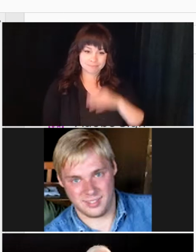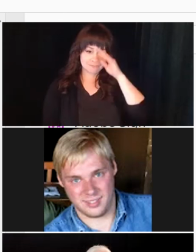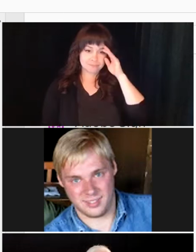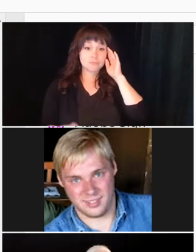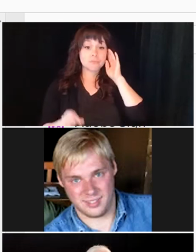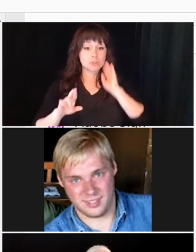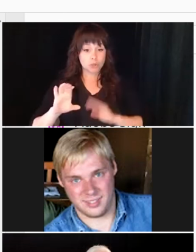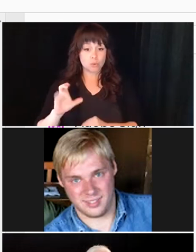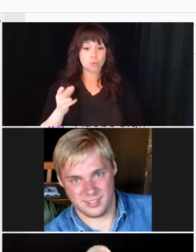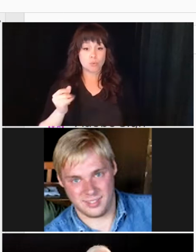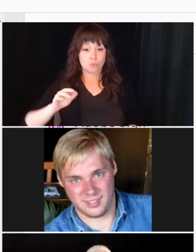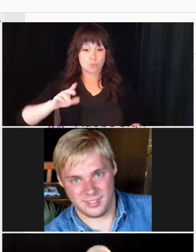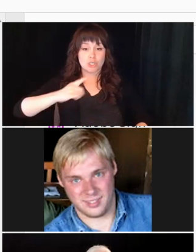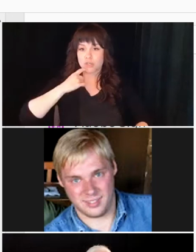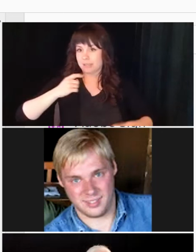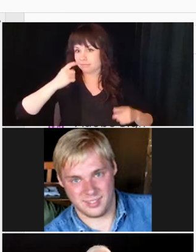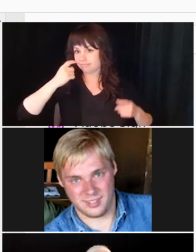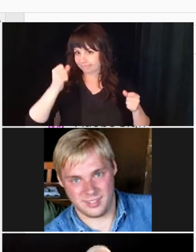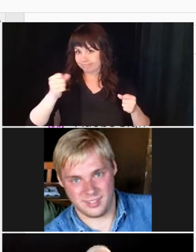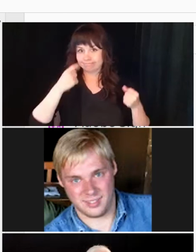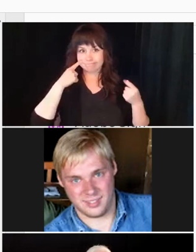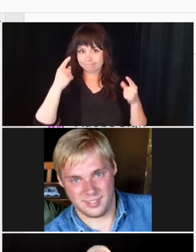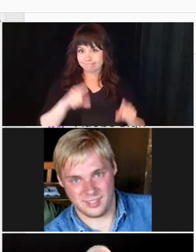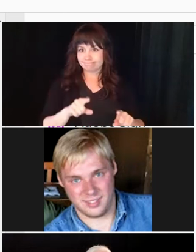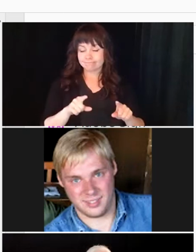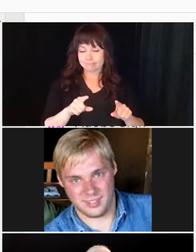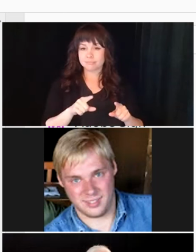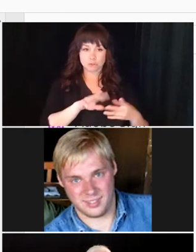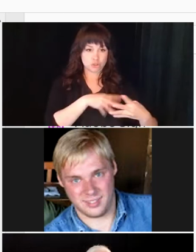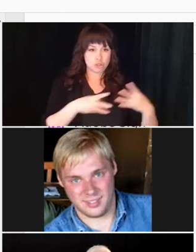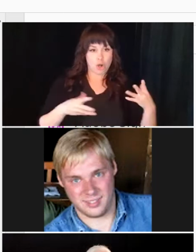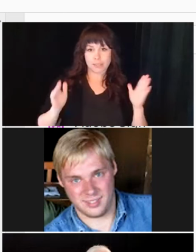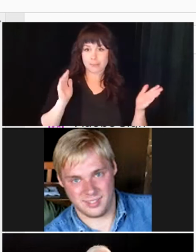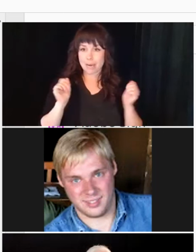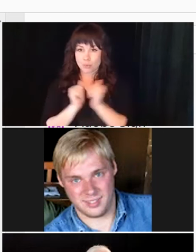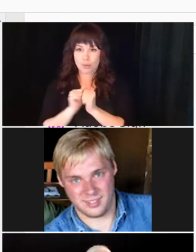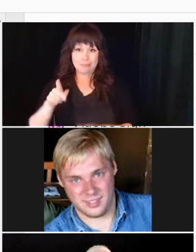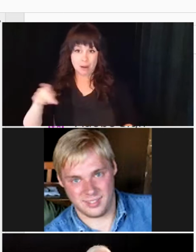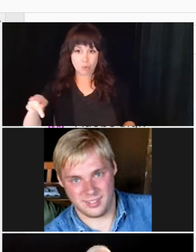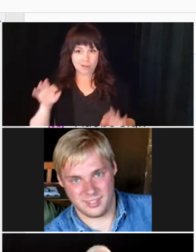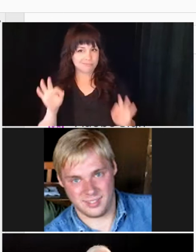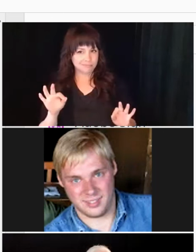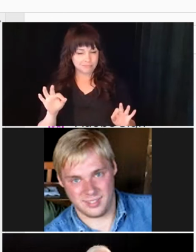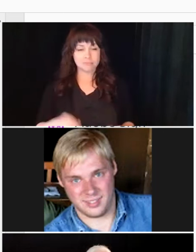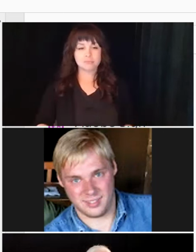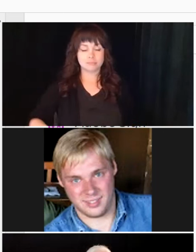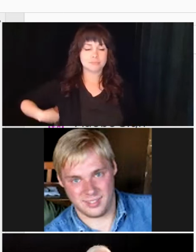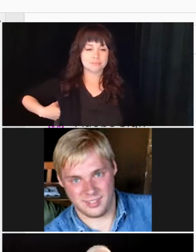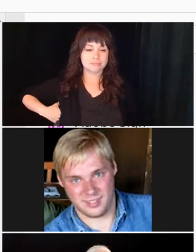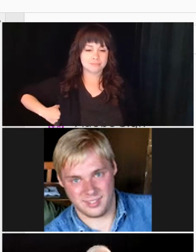this chart versus the PowerPoint. Okay, good. I'm glad that this worked out well.